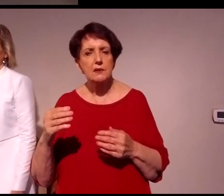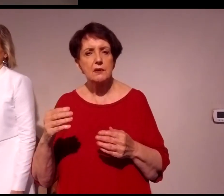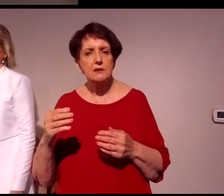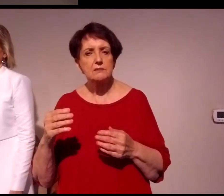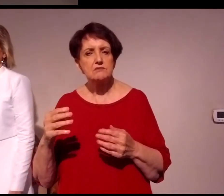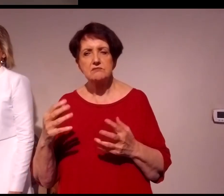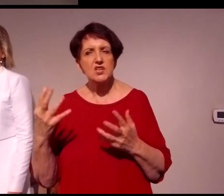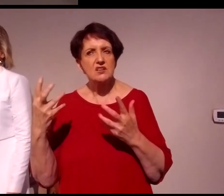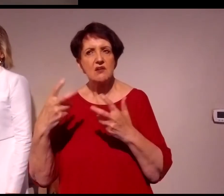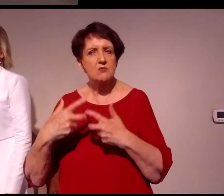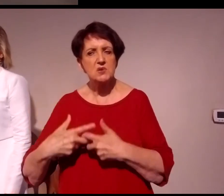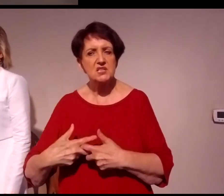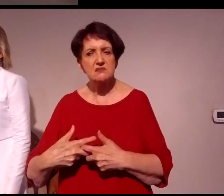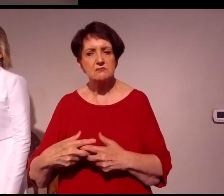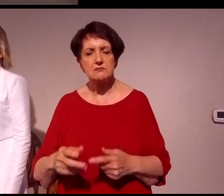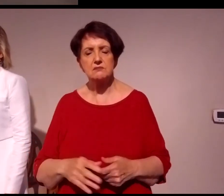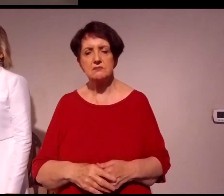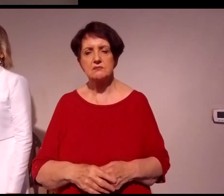disharmony,